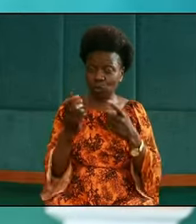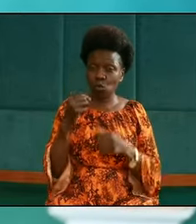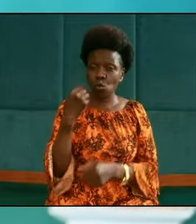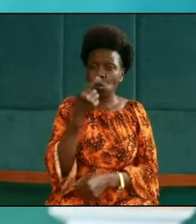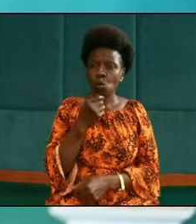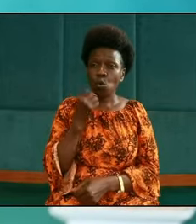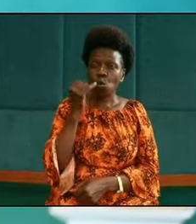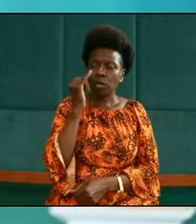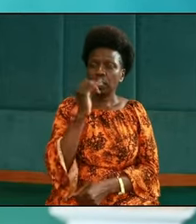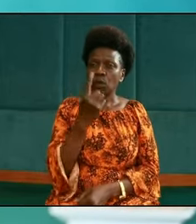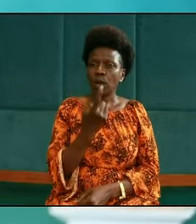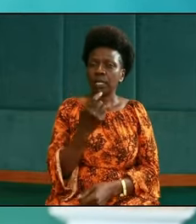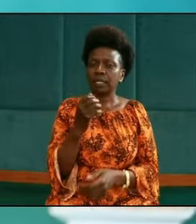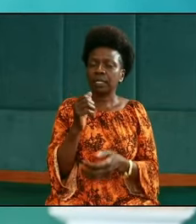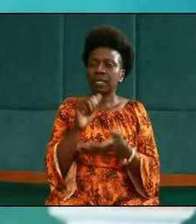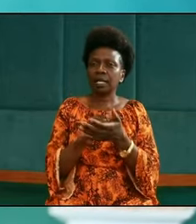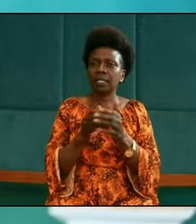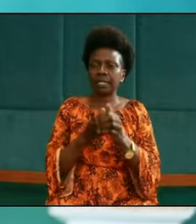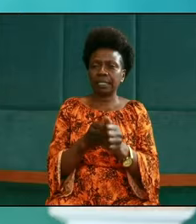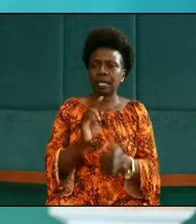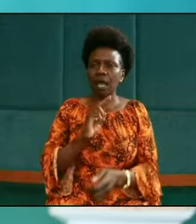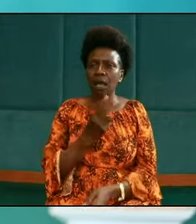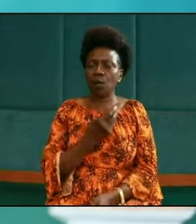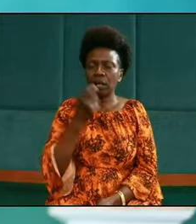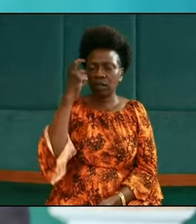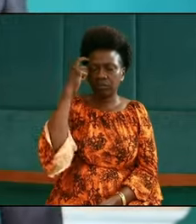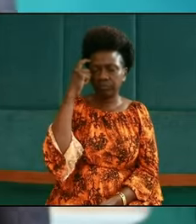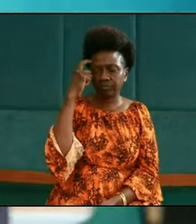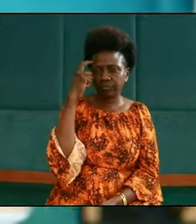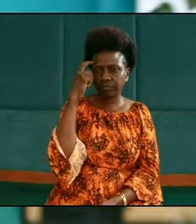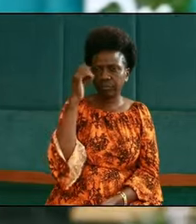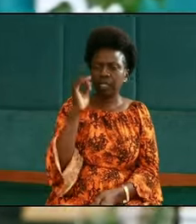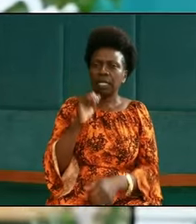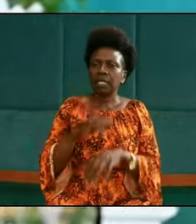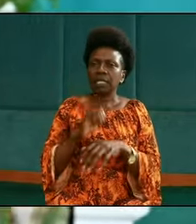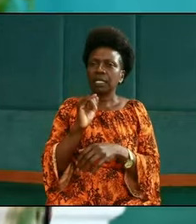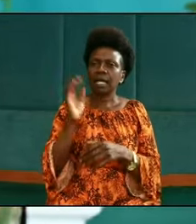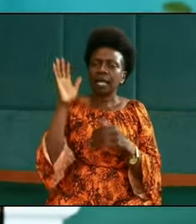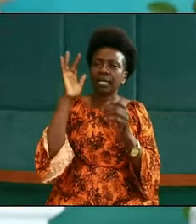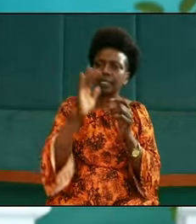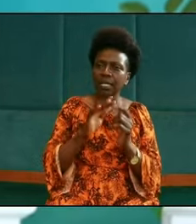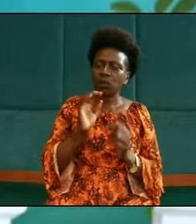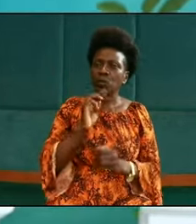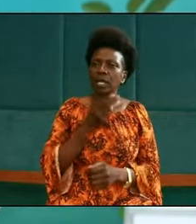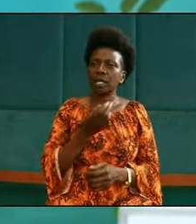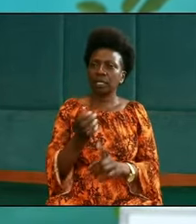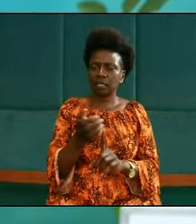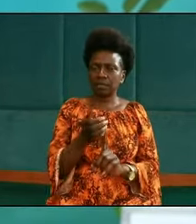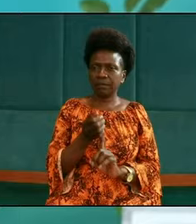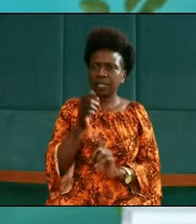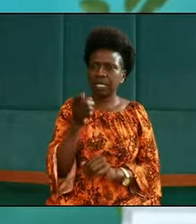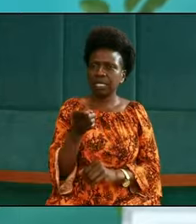Who is the one that guides our thoughts? It is until we have